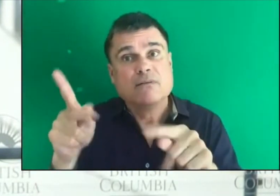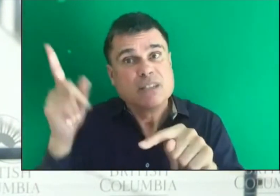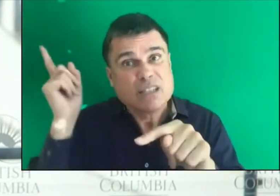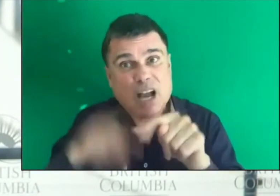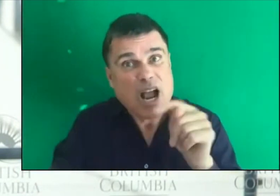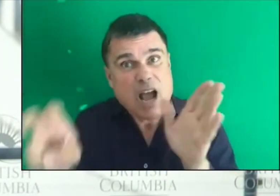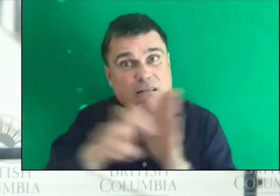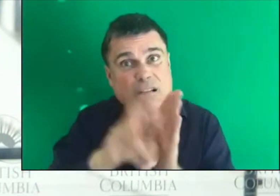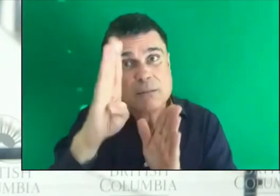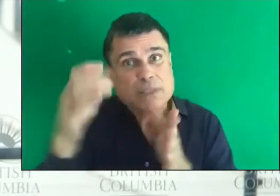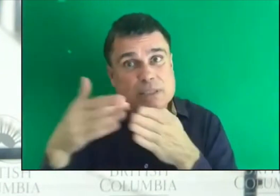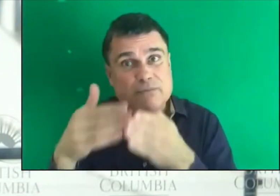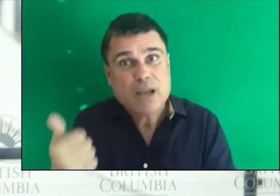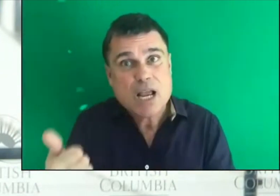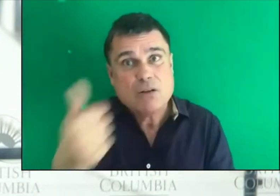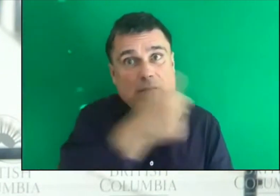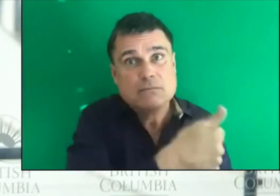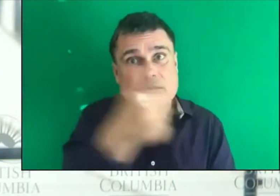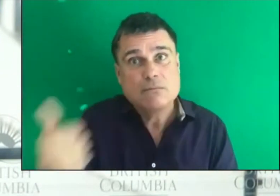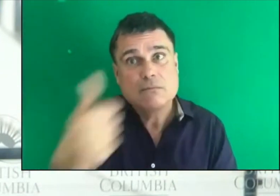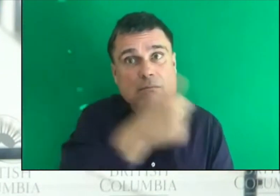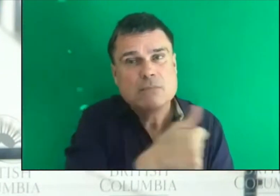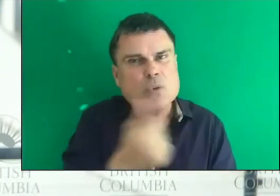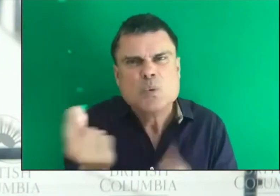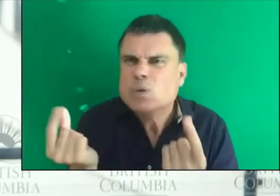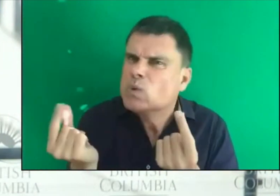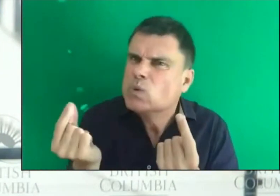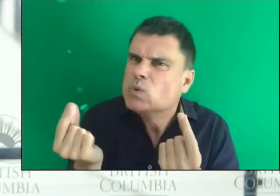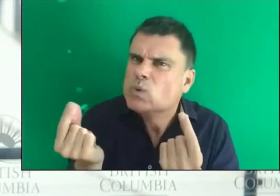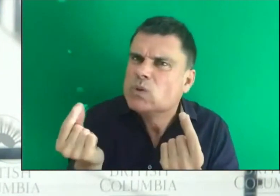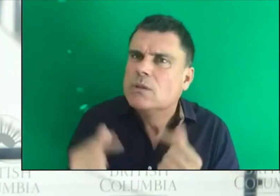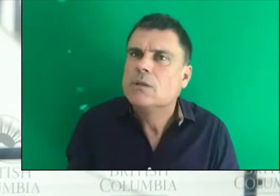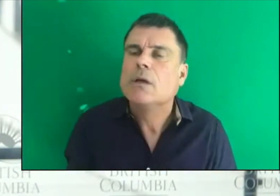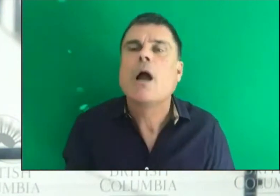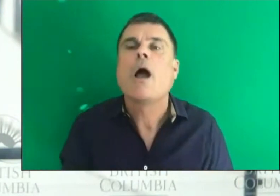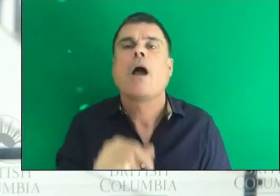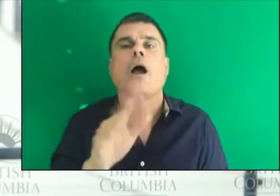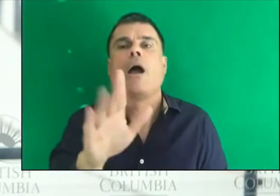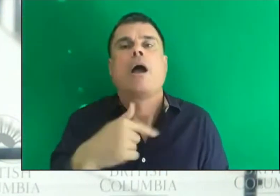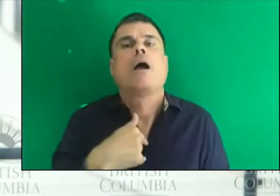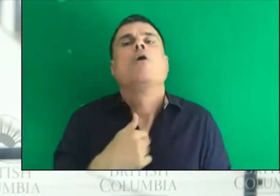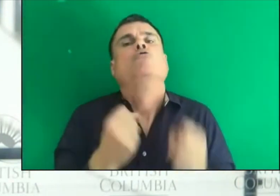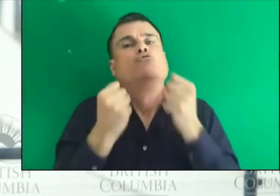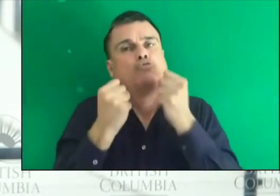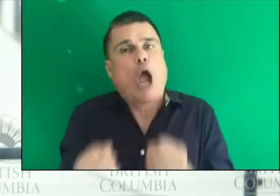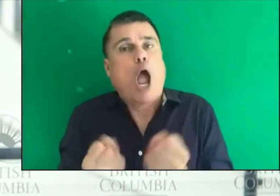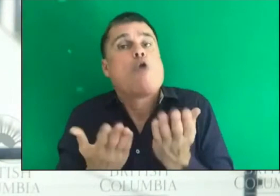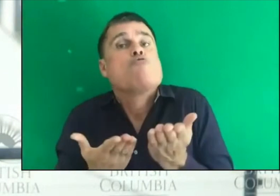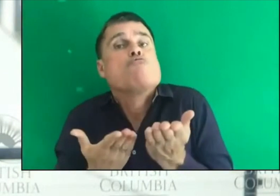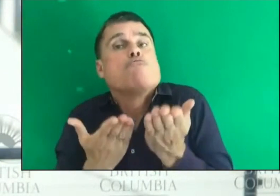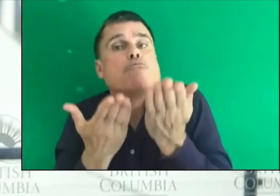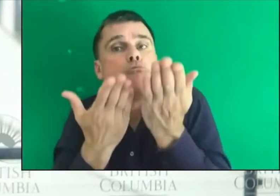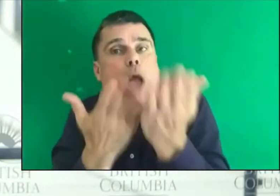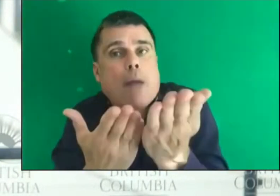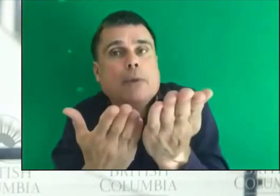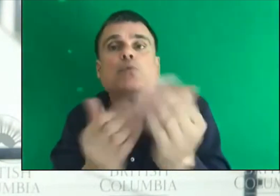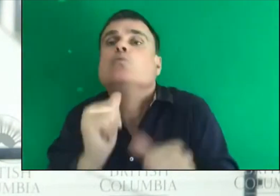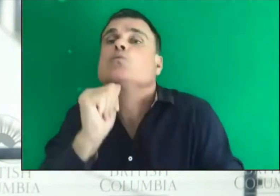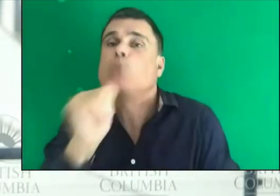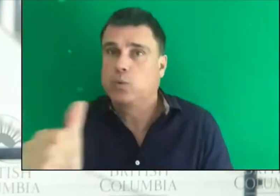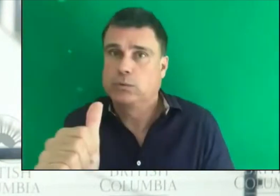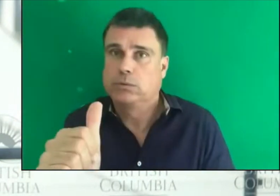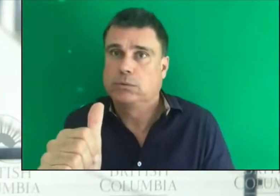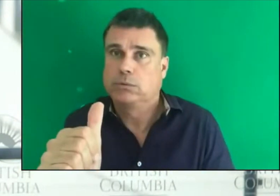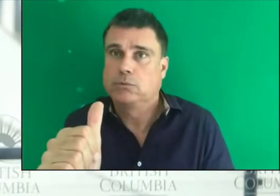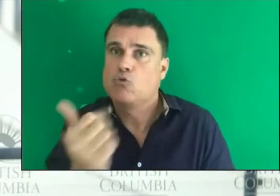don't travel outside their health region borders, or is that an actual order? I'm just wondering, like, for example, like with BC ferries, does that mean